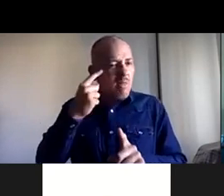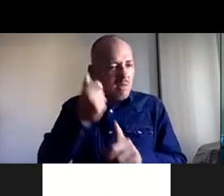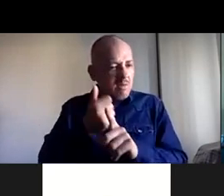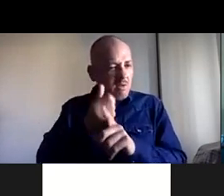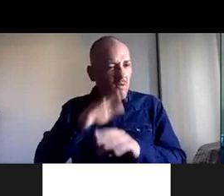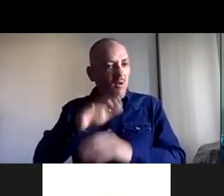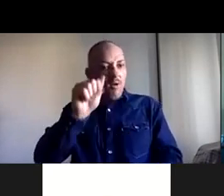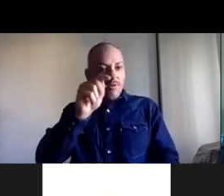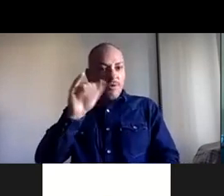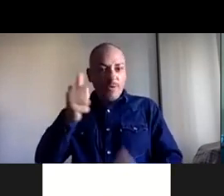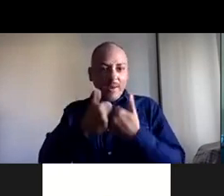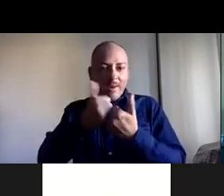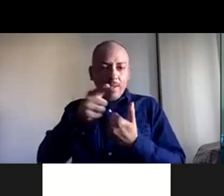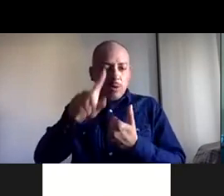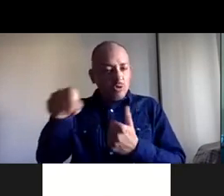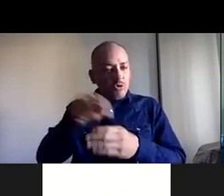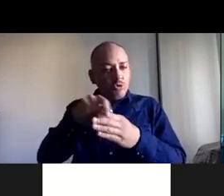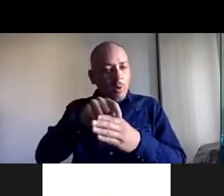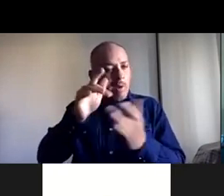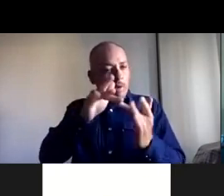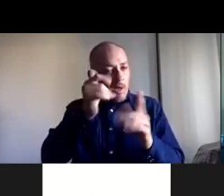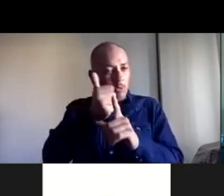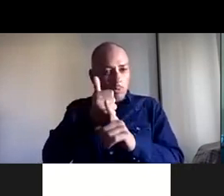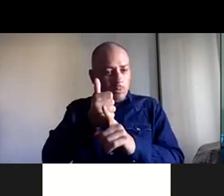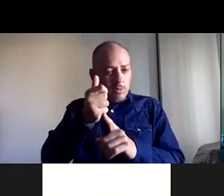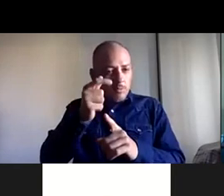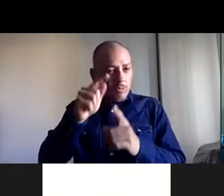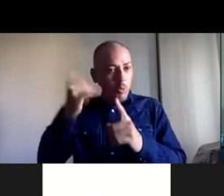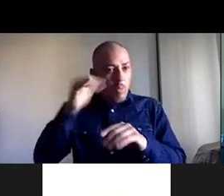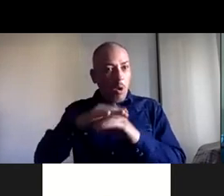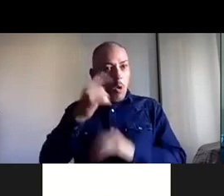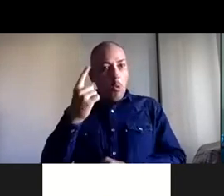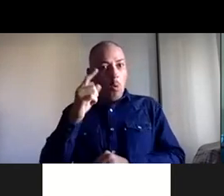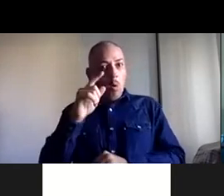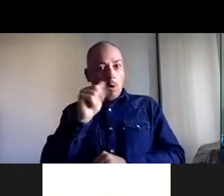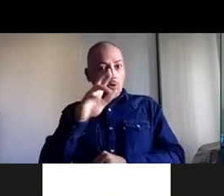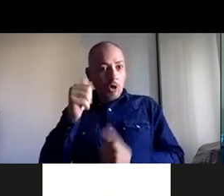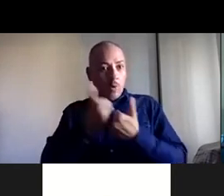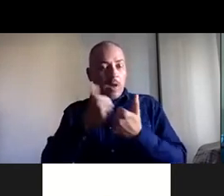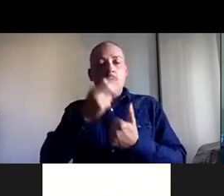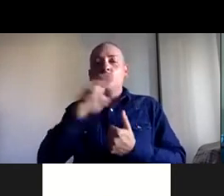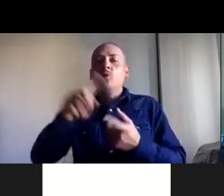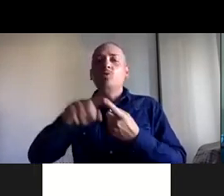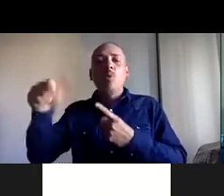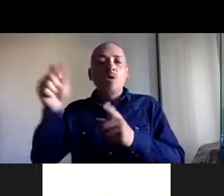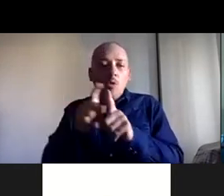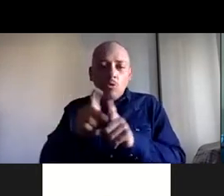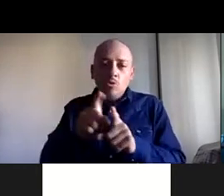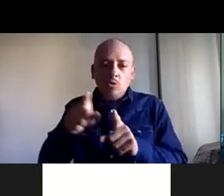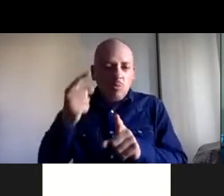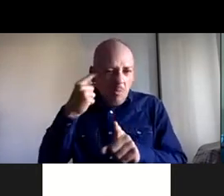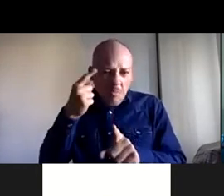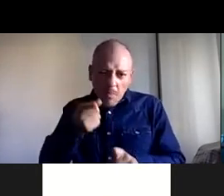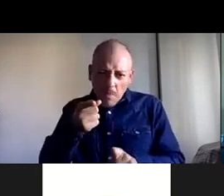games as well, where they just trained the network to play on one Atari game and it could transfer to other ones. And it was like I think it was